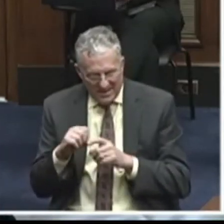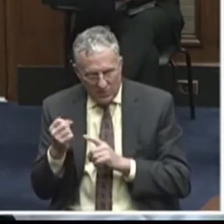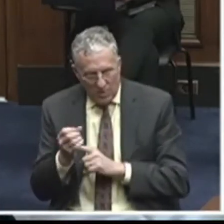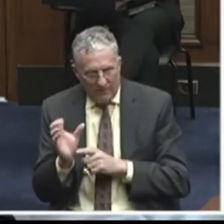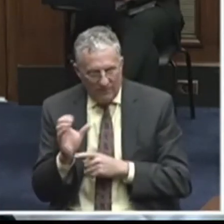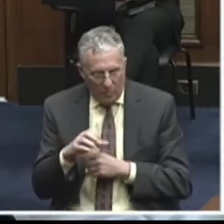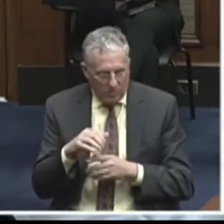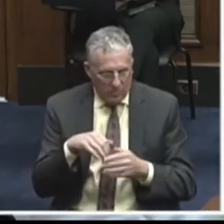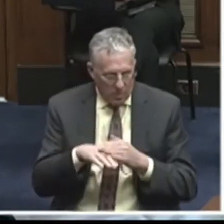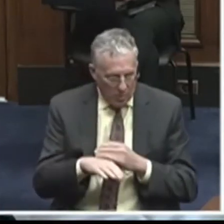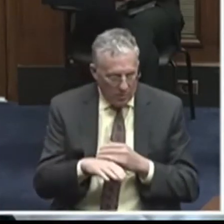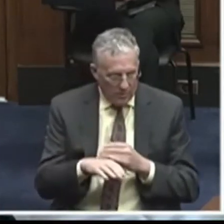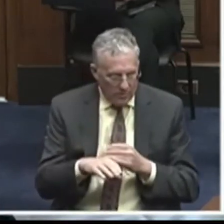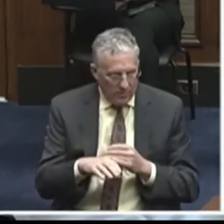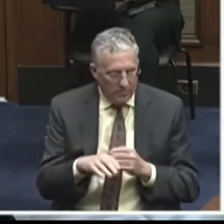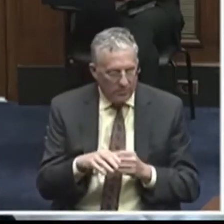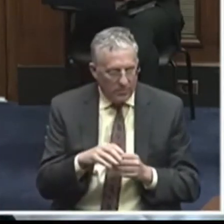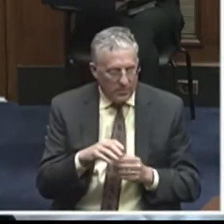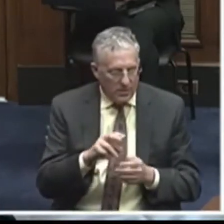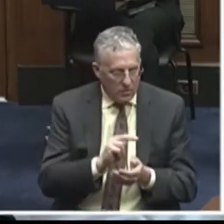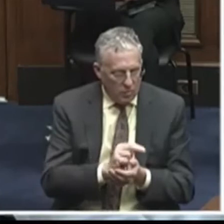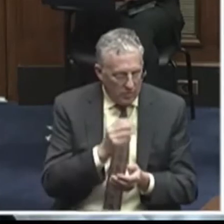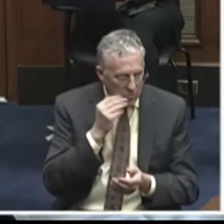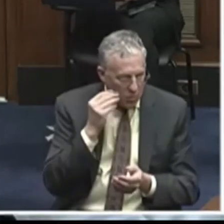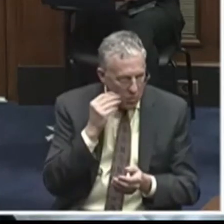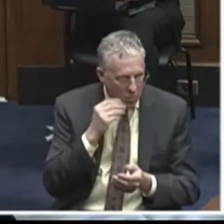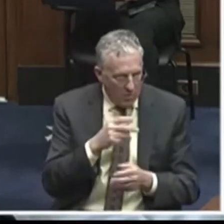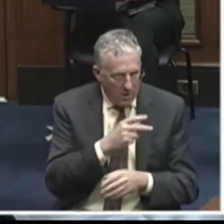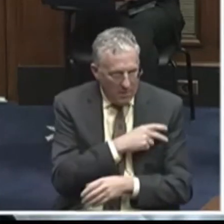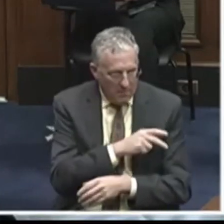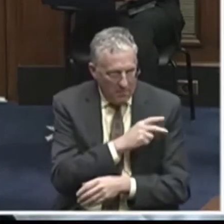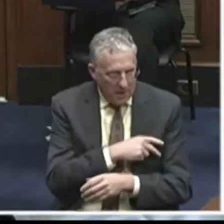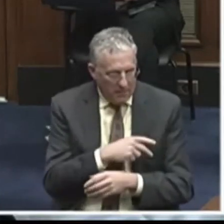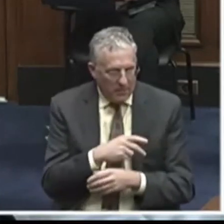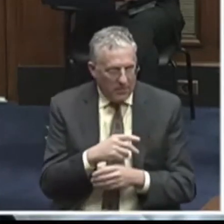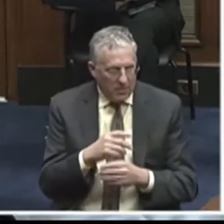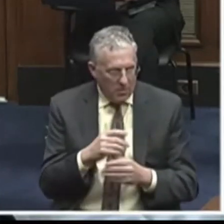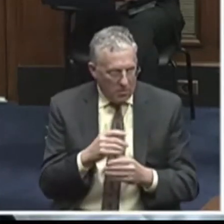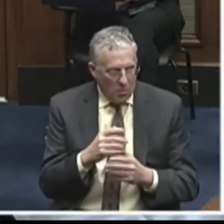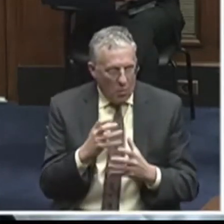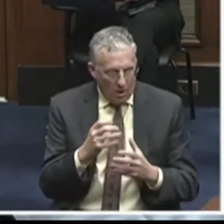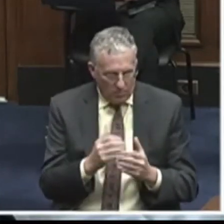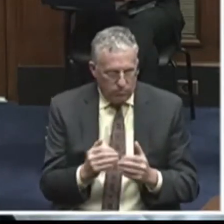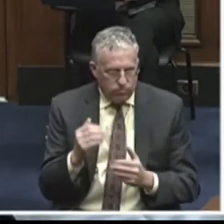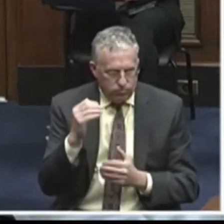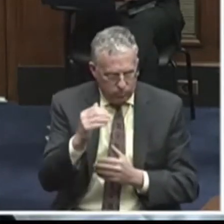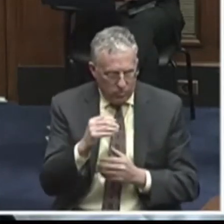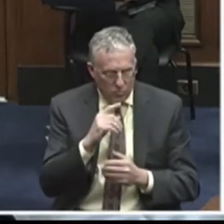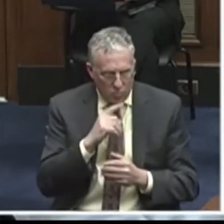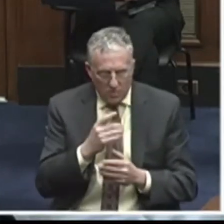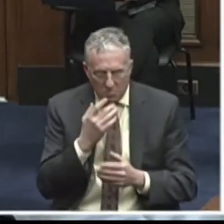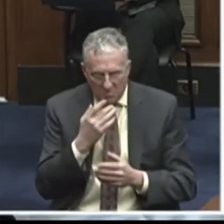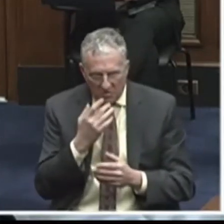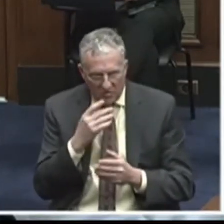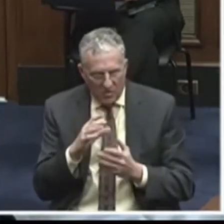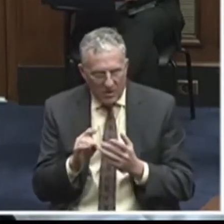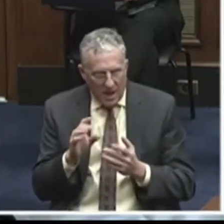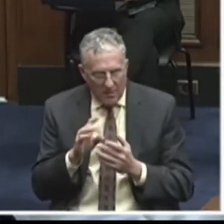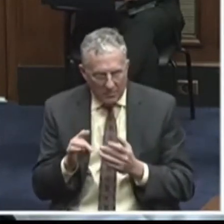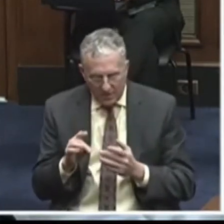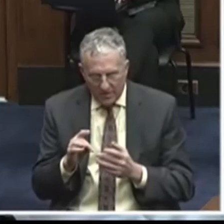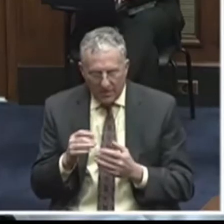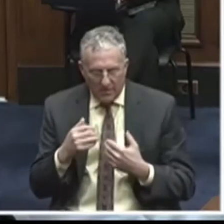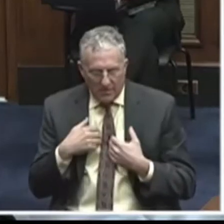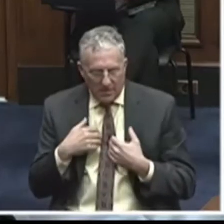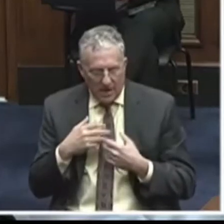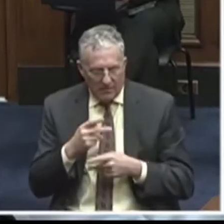homes. Patients overwhelmingly favor the option to receive care at home, but these services are prohibitively expensive and